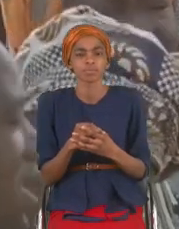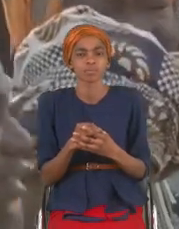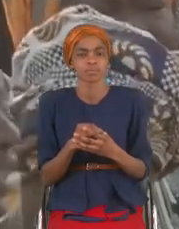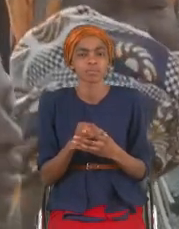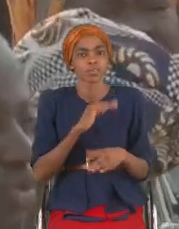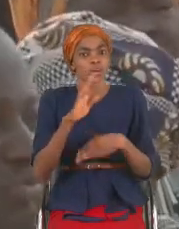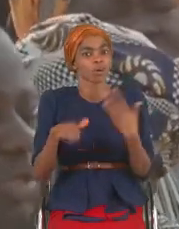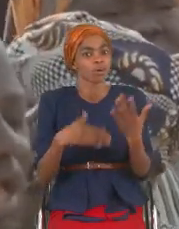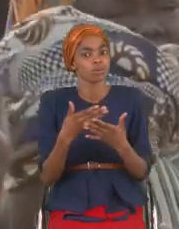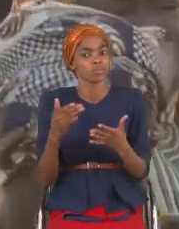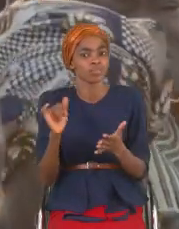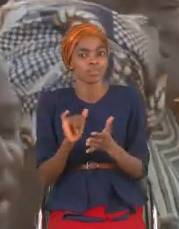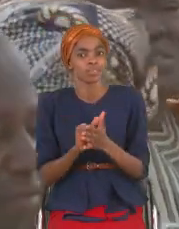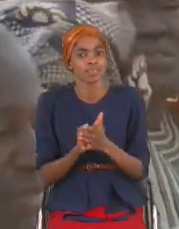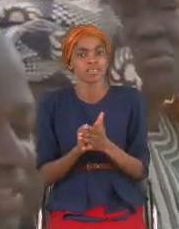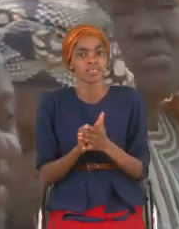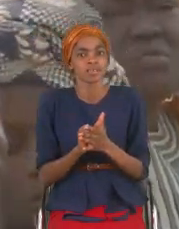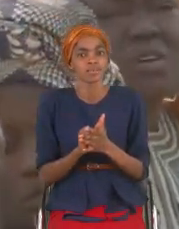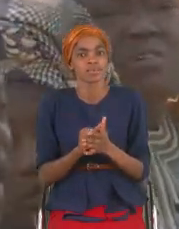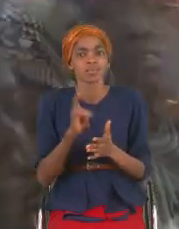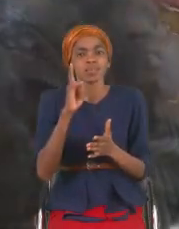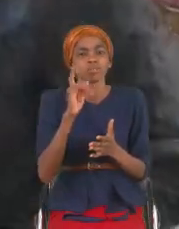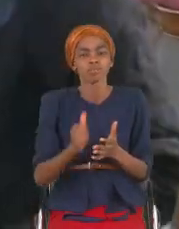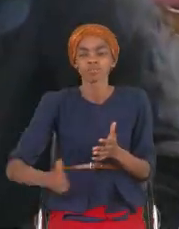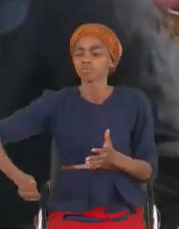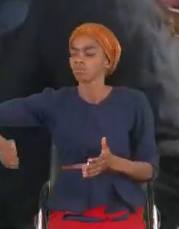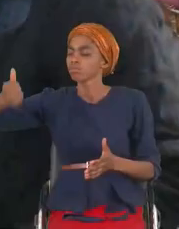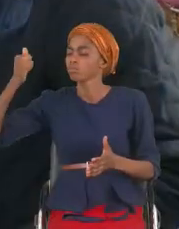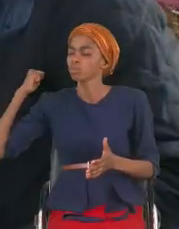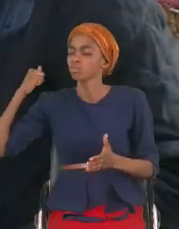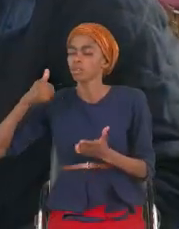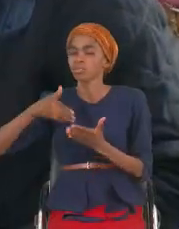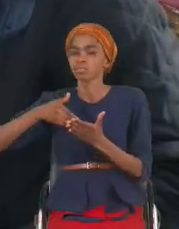all that you reject.